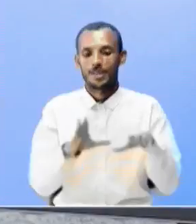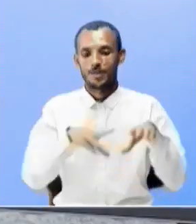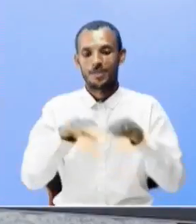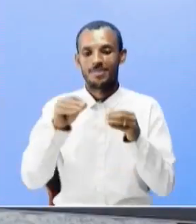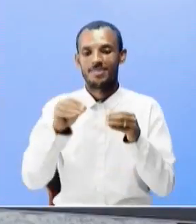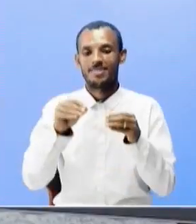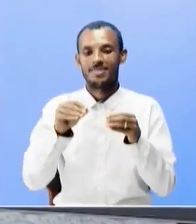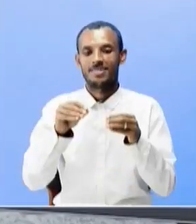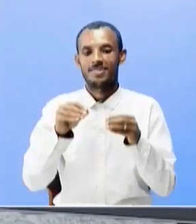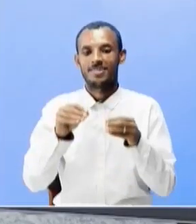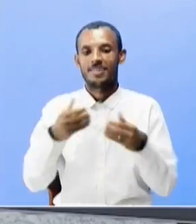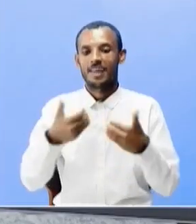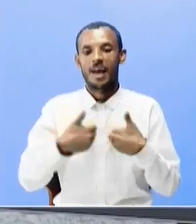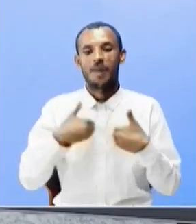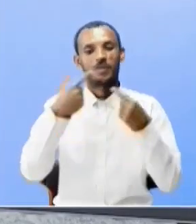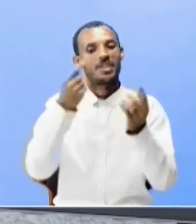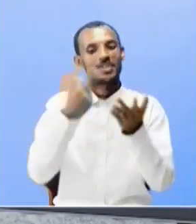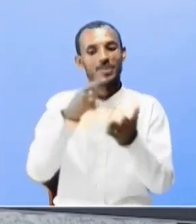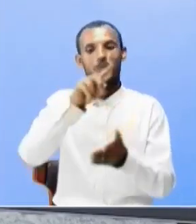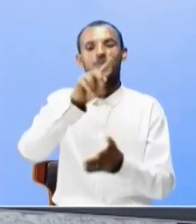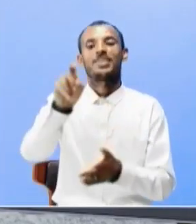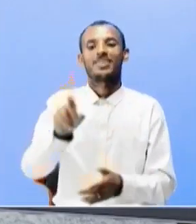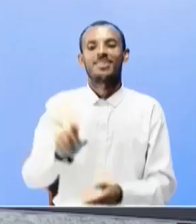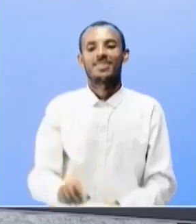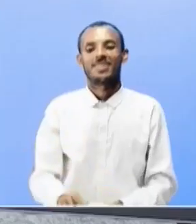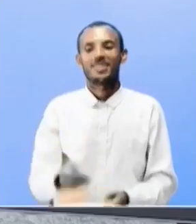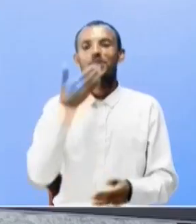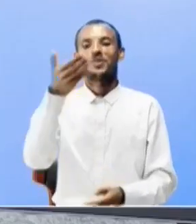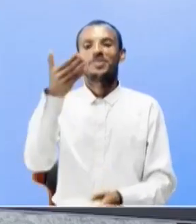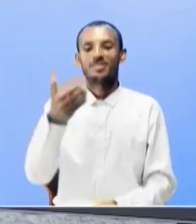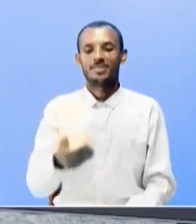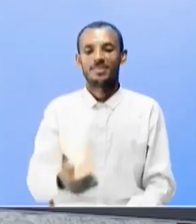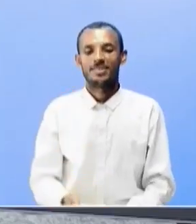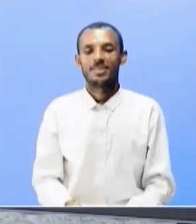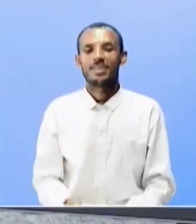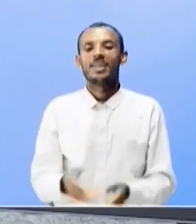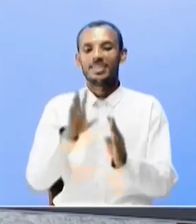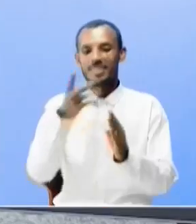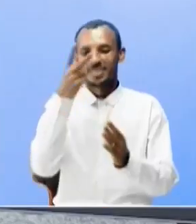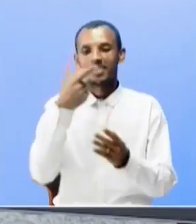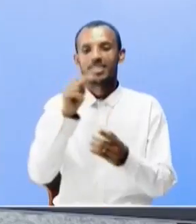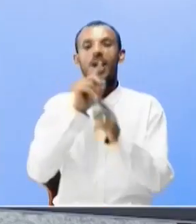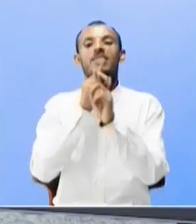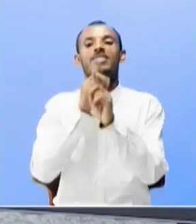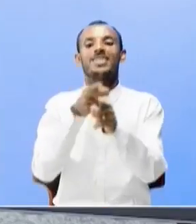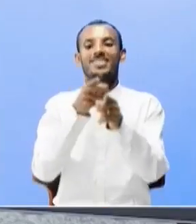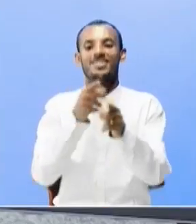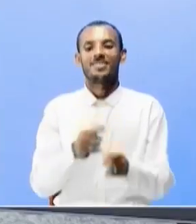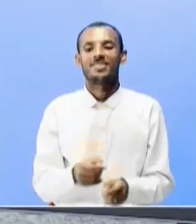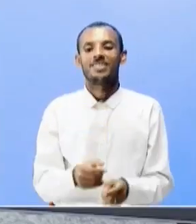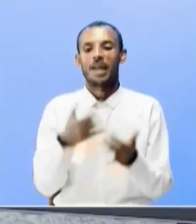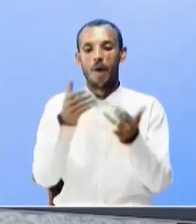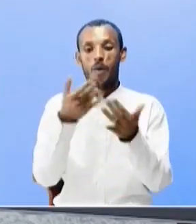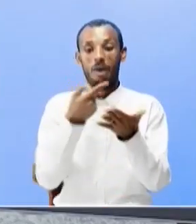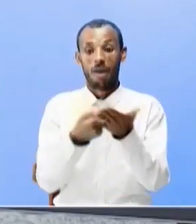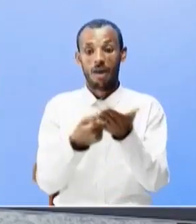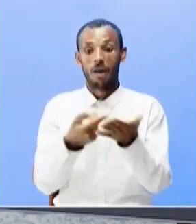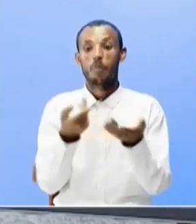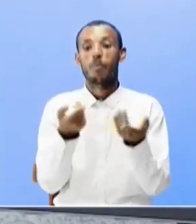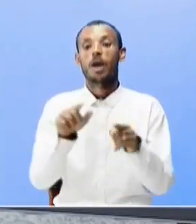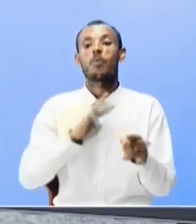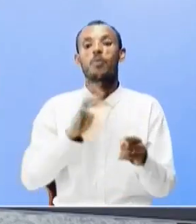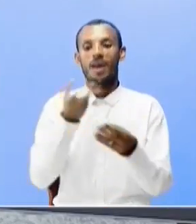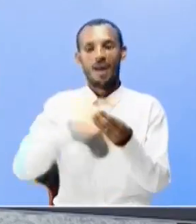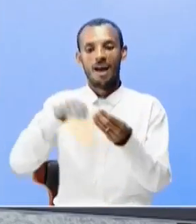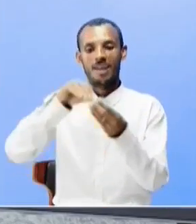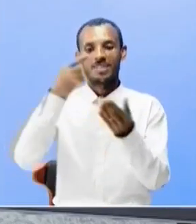Students, have you tried the question? Good. Let's see the answer. Now here, when you add these two